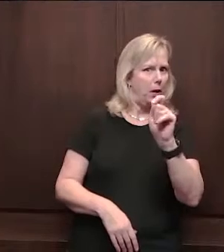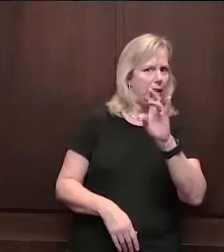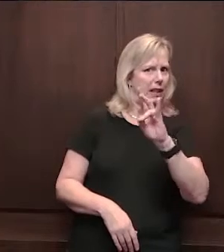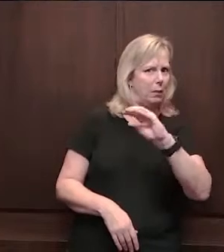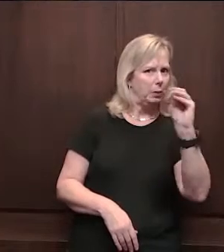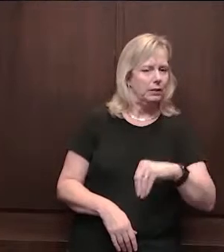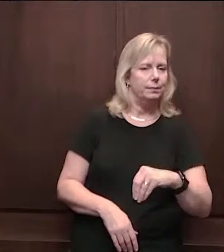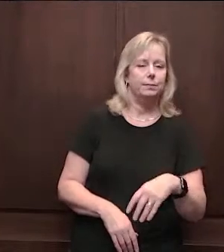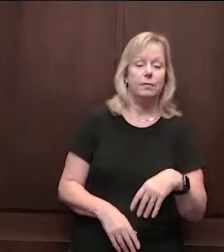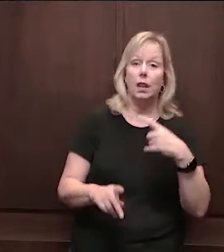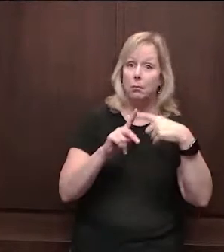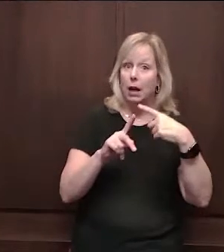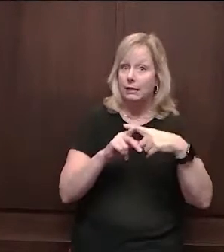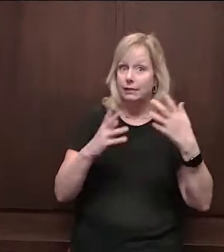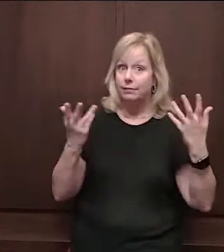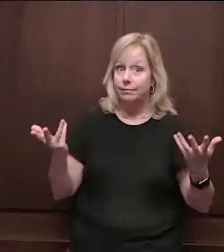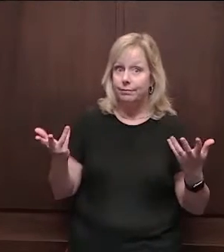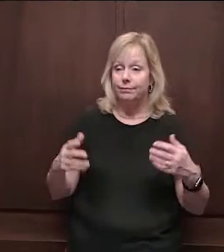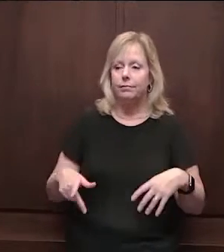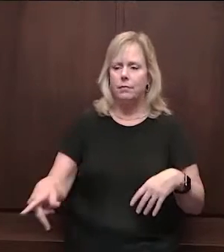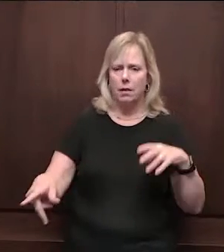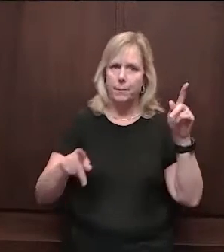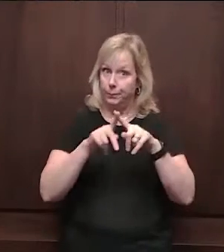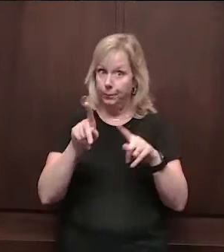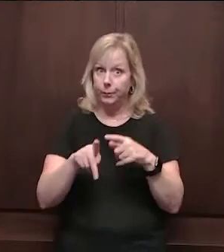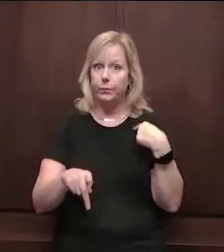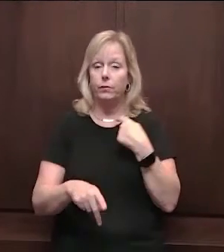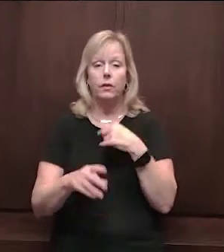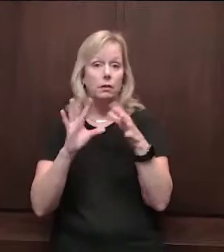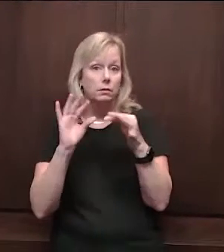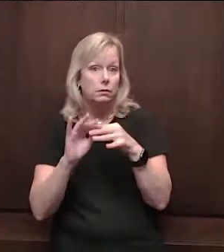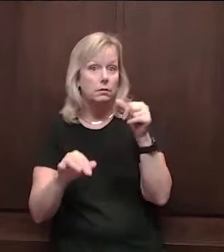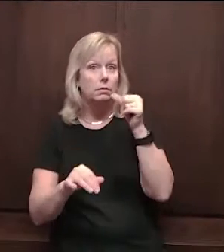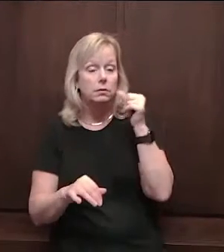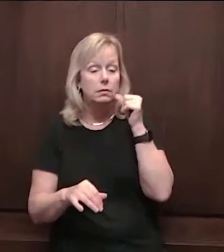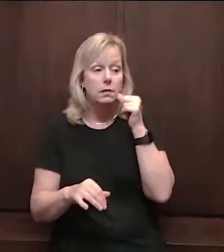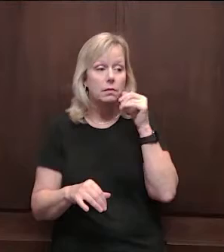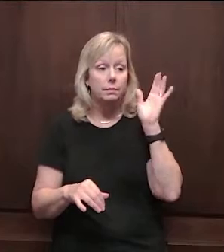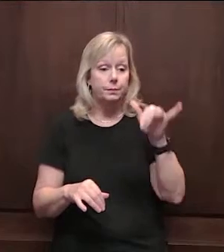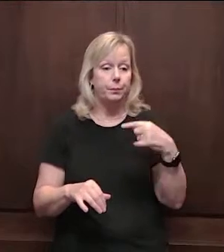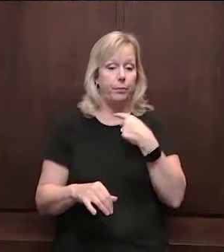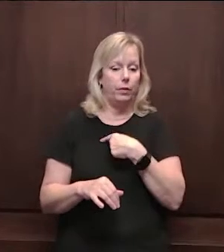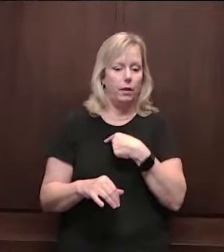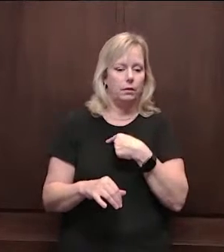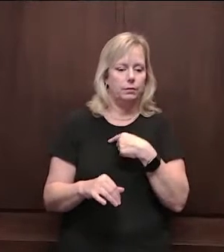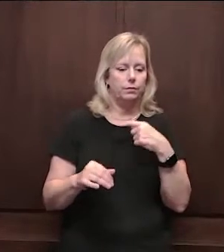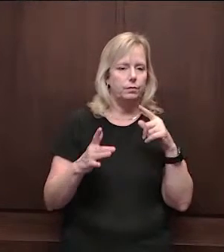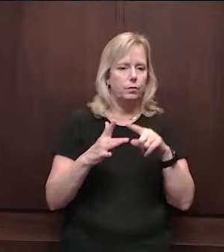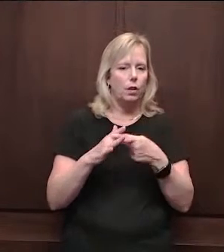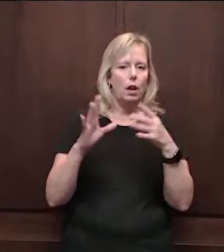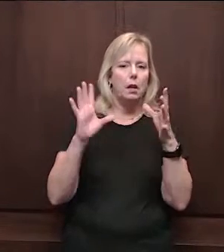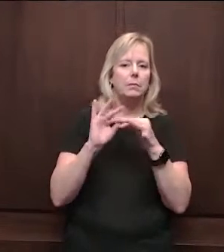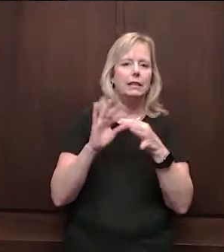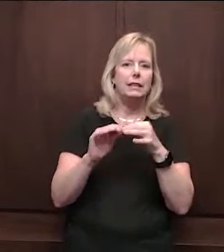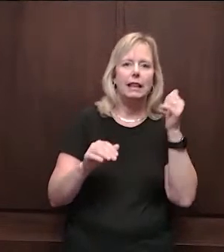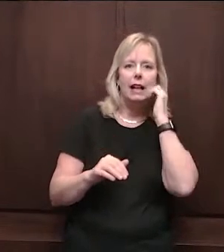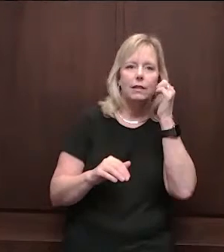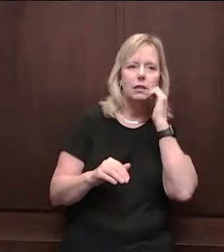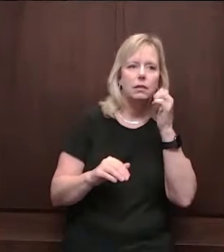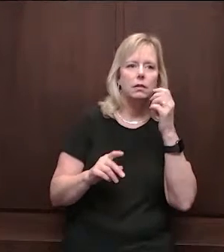18.7% positivity. Well, and we talked about it yesterday that we're getting messages every day